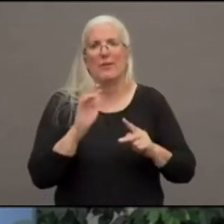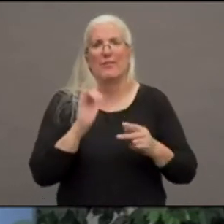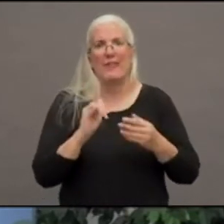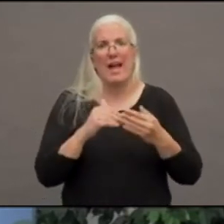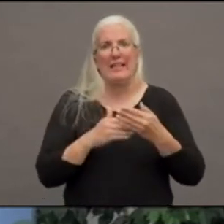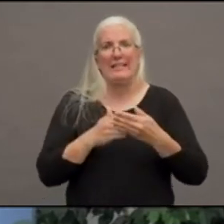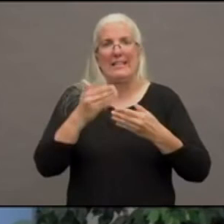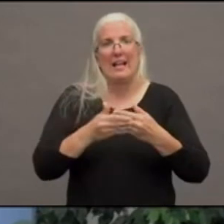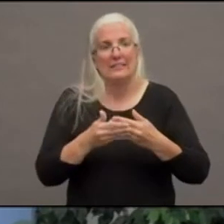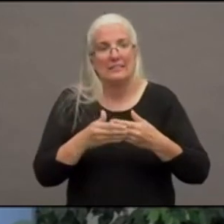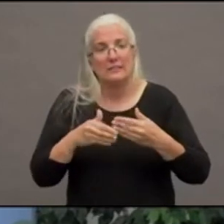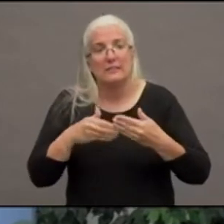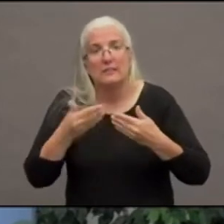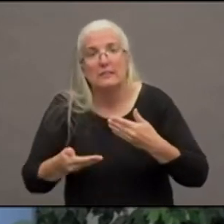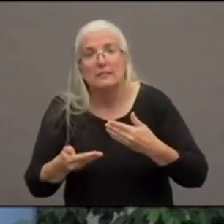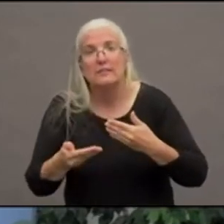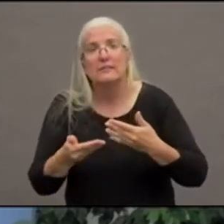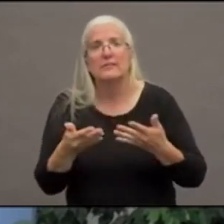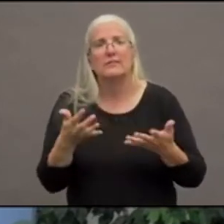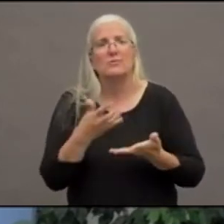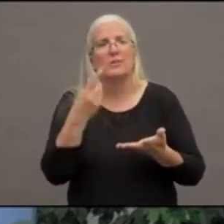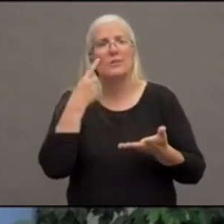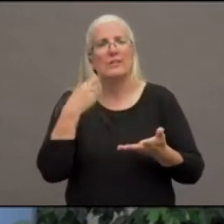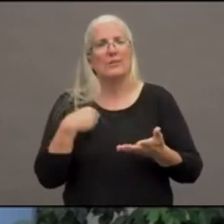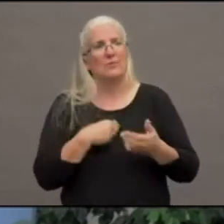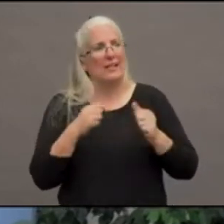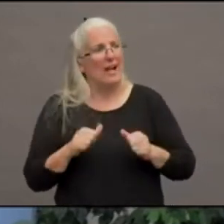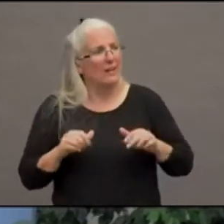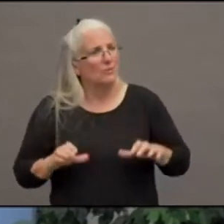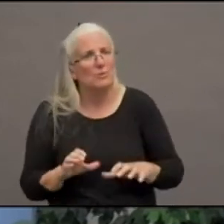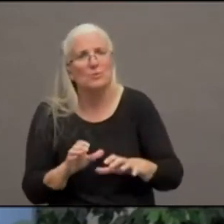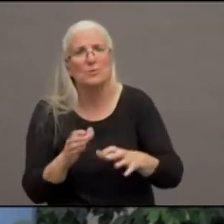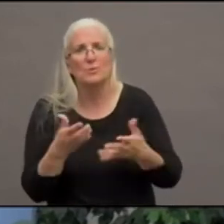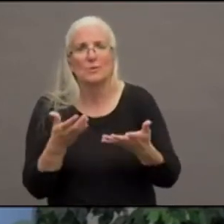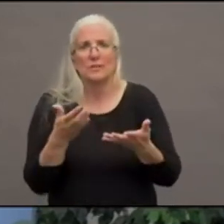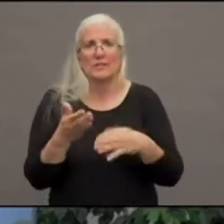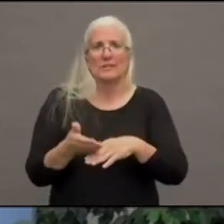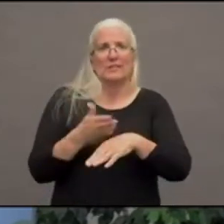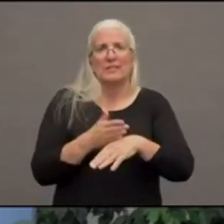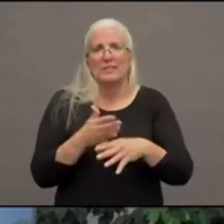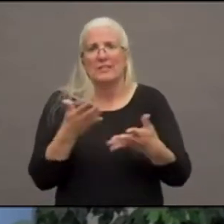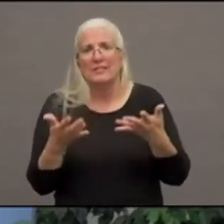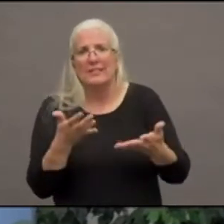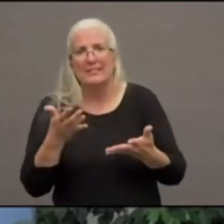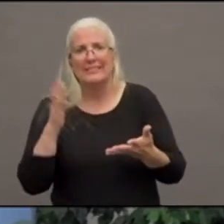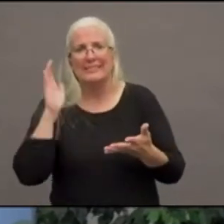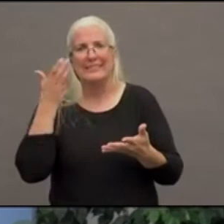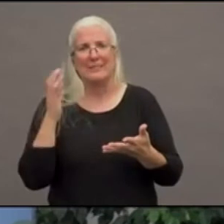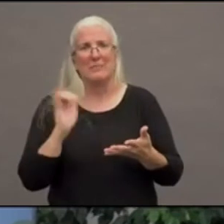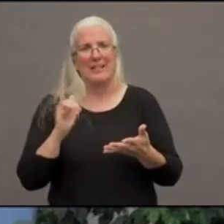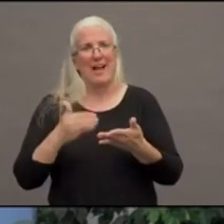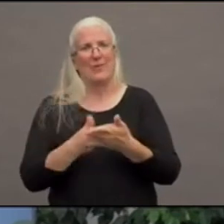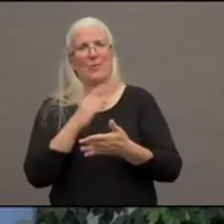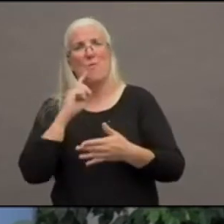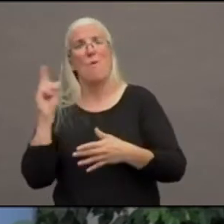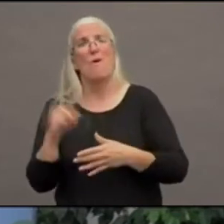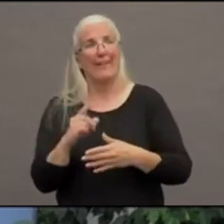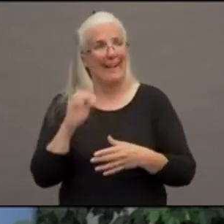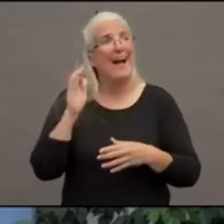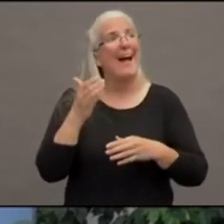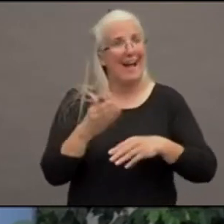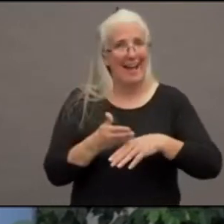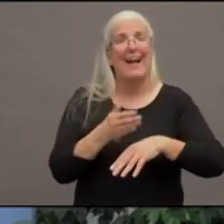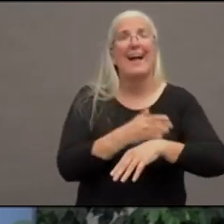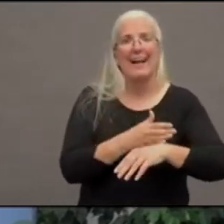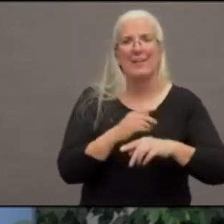that we're doing okay? It seems like we're doing this, but the reality is that the challenge is still very